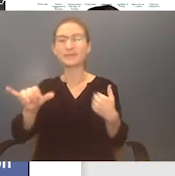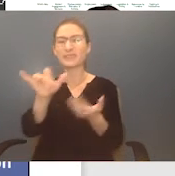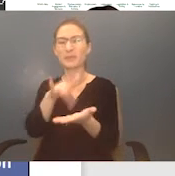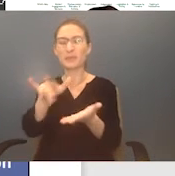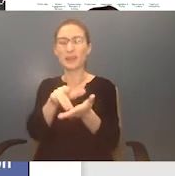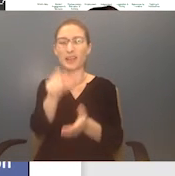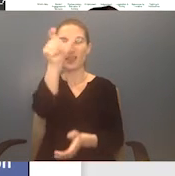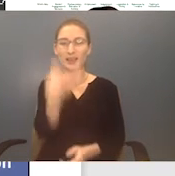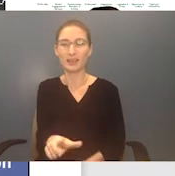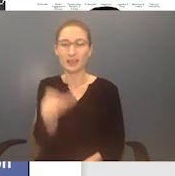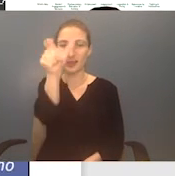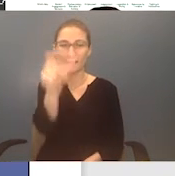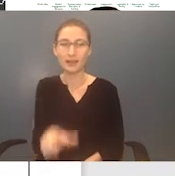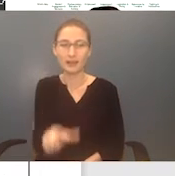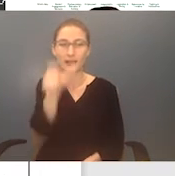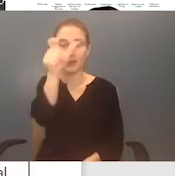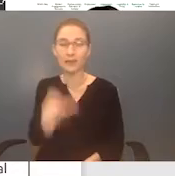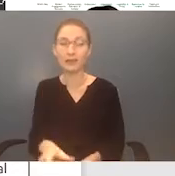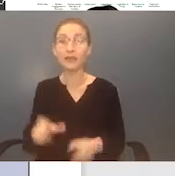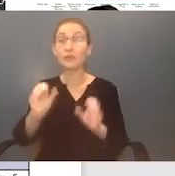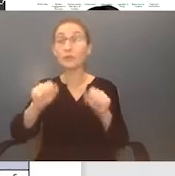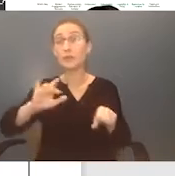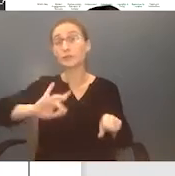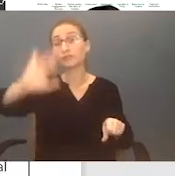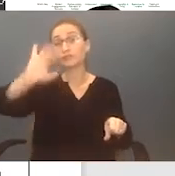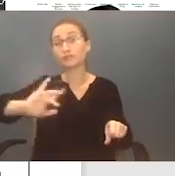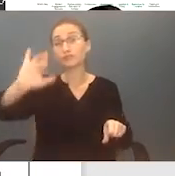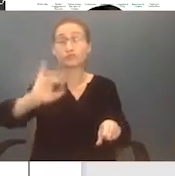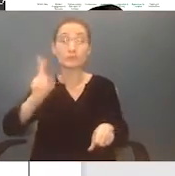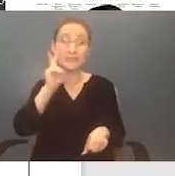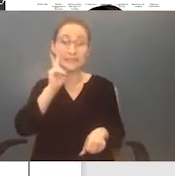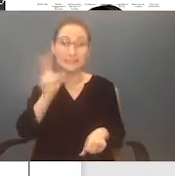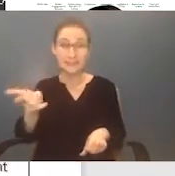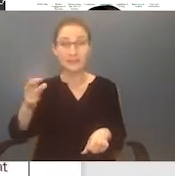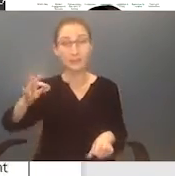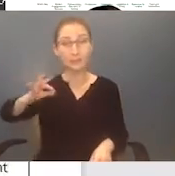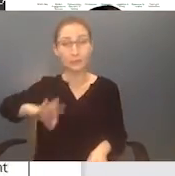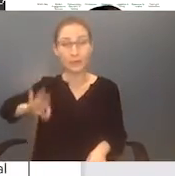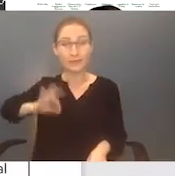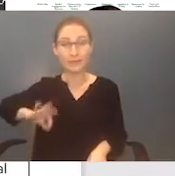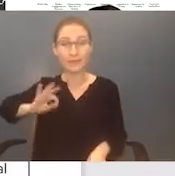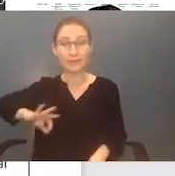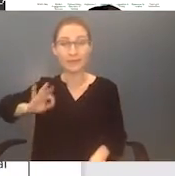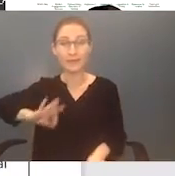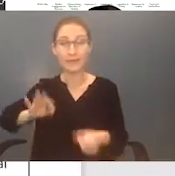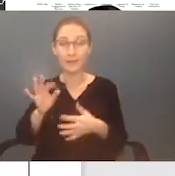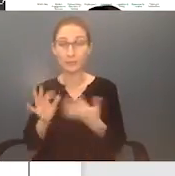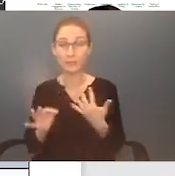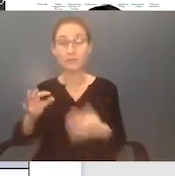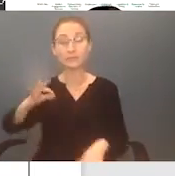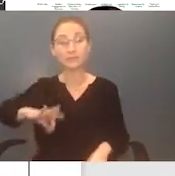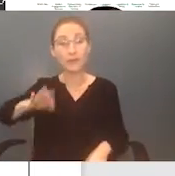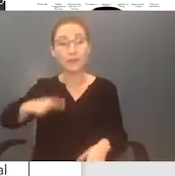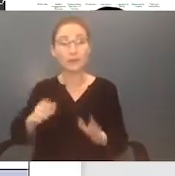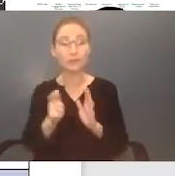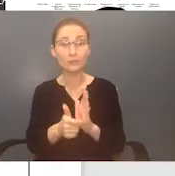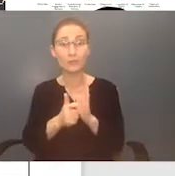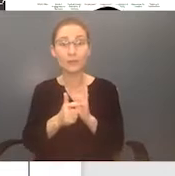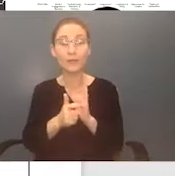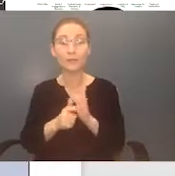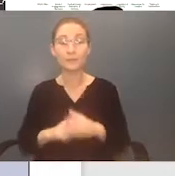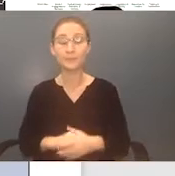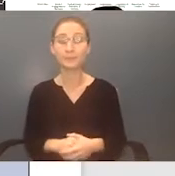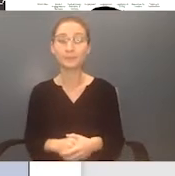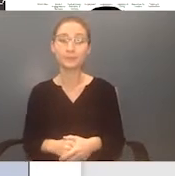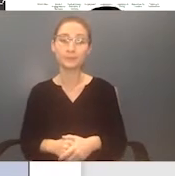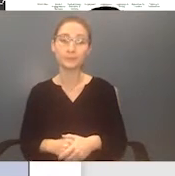section, and you can go through and see what all of the credit requirements are. They're broken down by content area. You can see